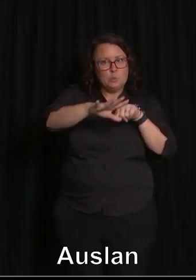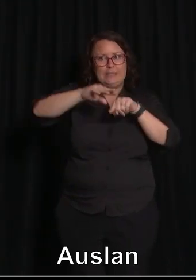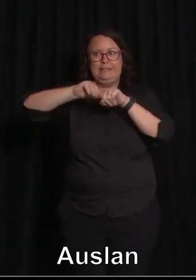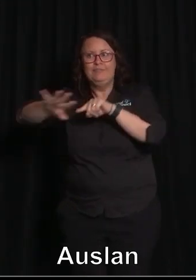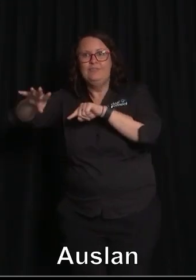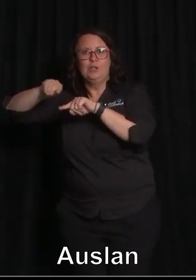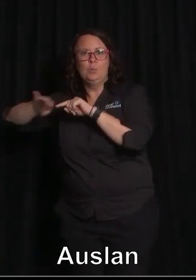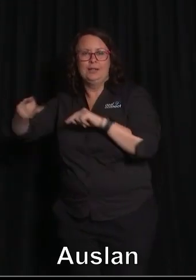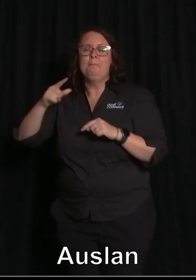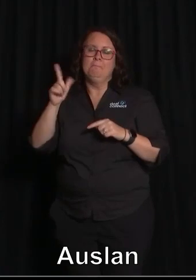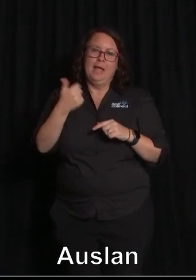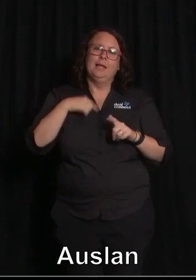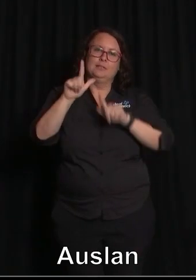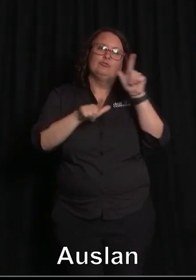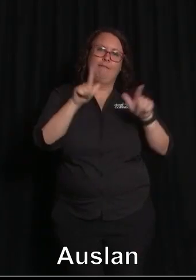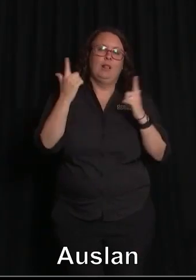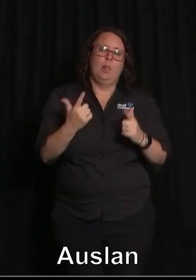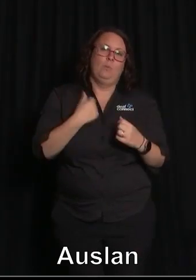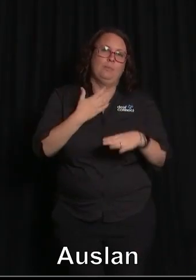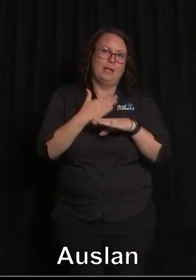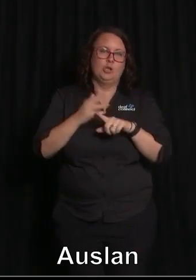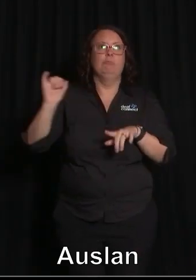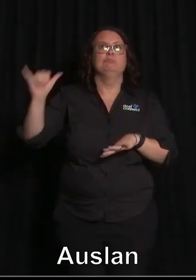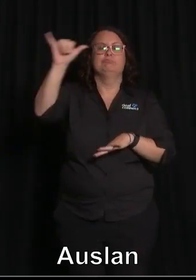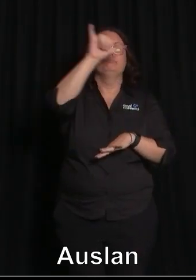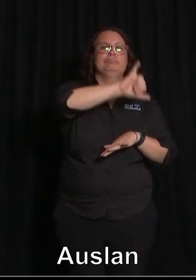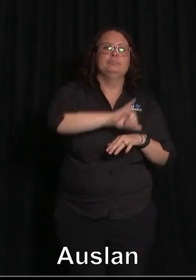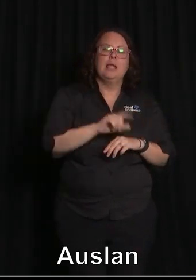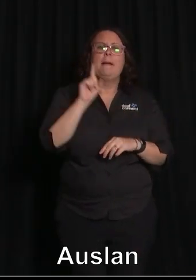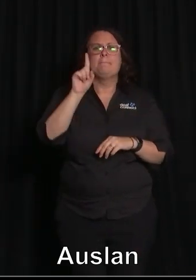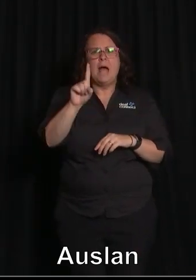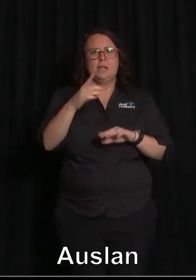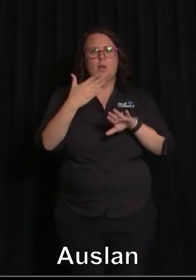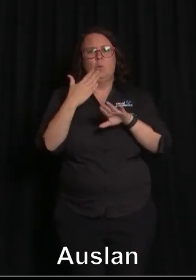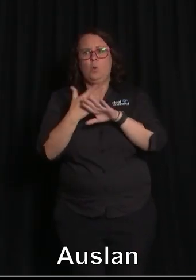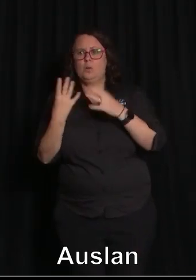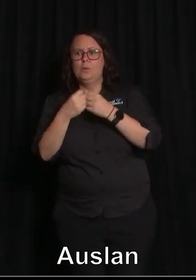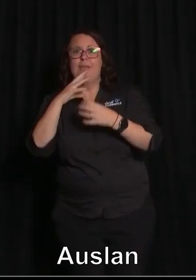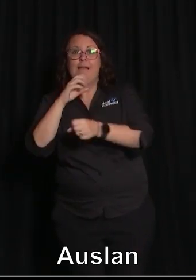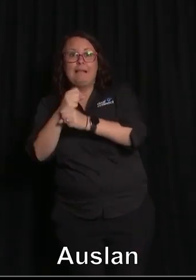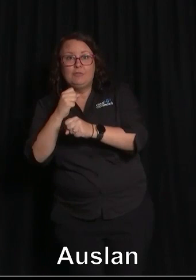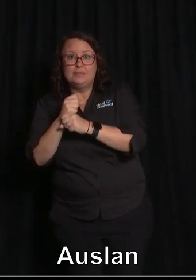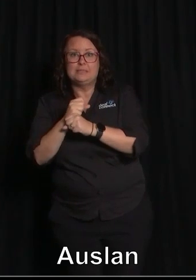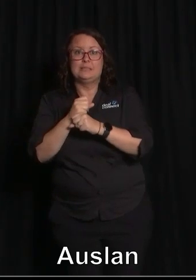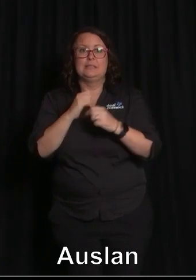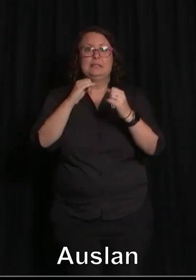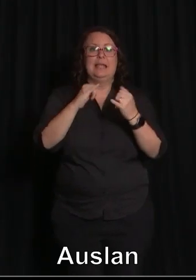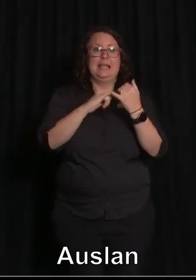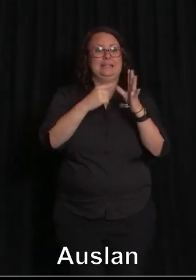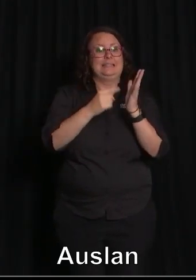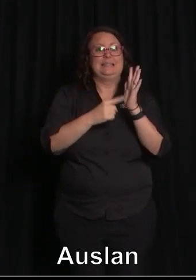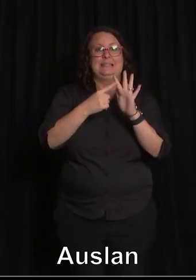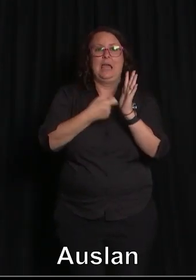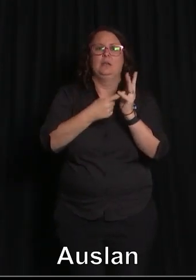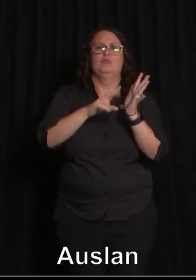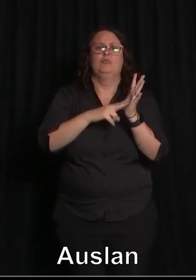transient, being in this position, in that trustful partnerships between governments, government agencies, state-run